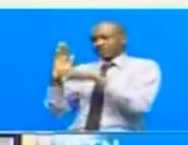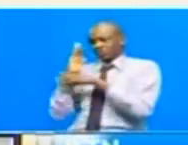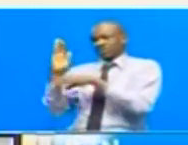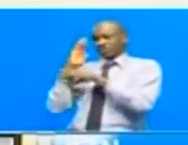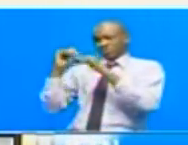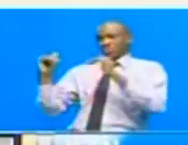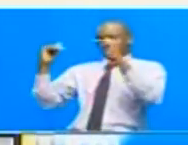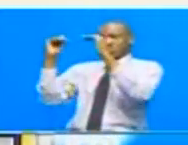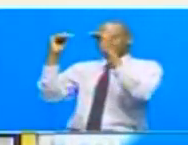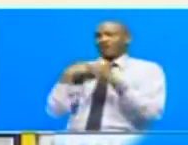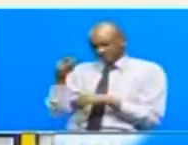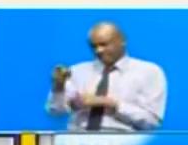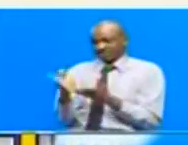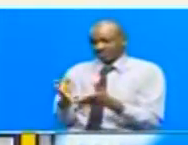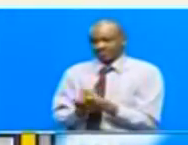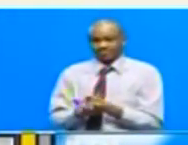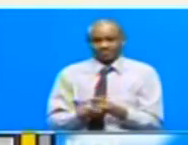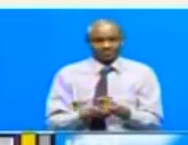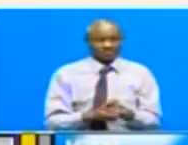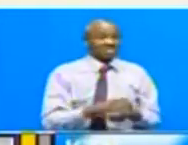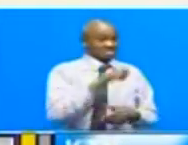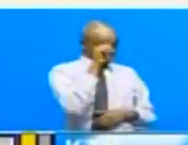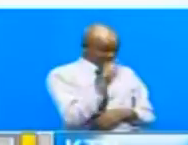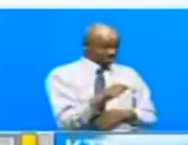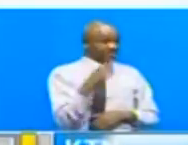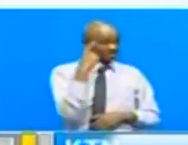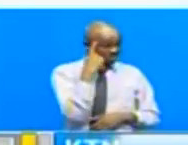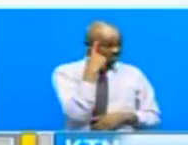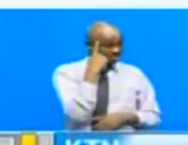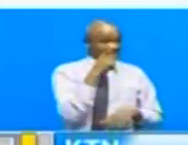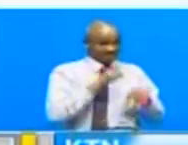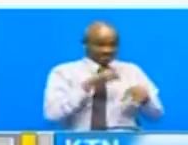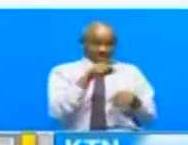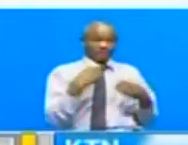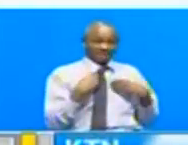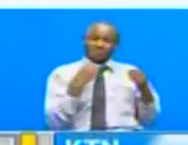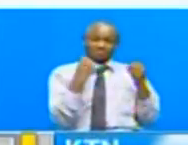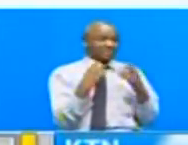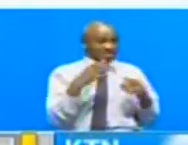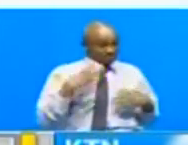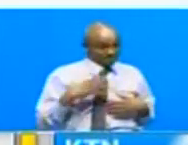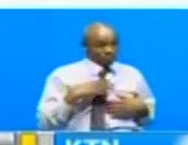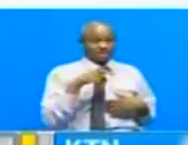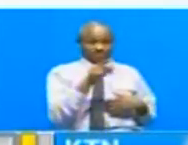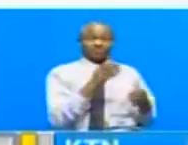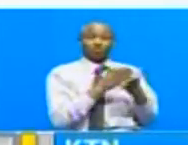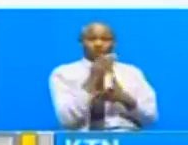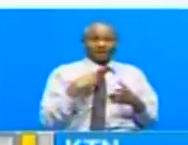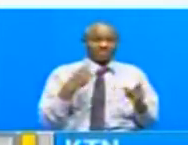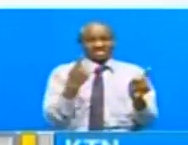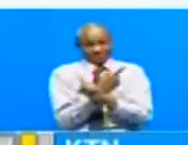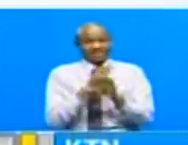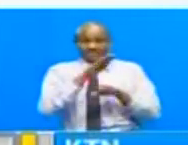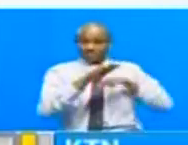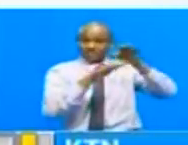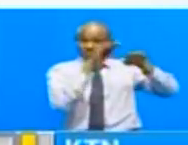you know? I'll start with you. Yes. Actually, when you look at that system, so many people, it goes through many steps and